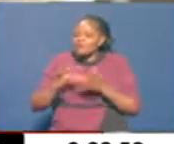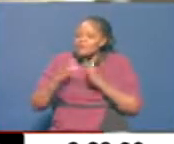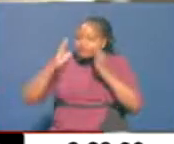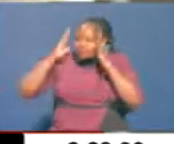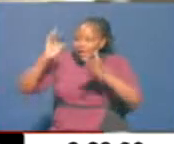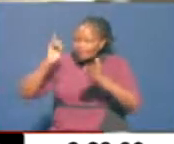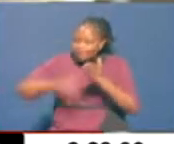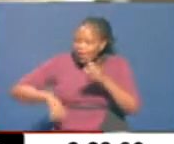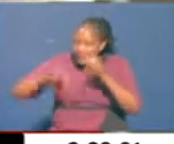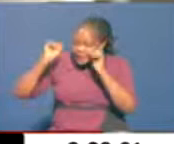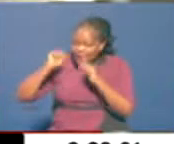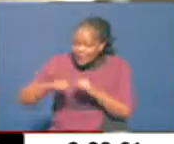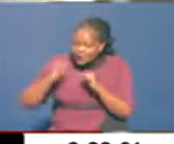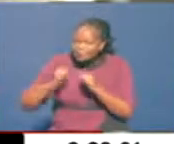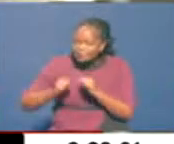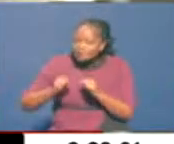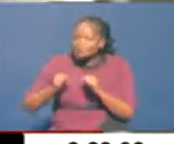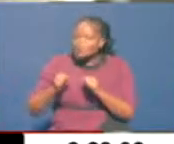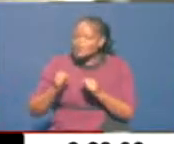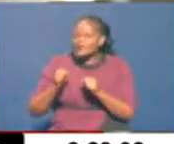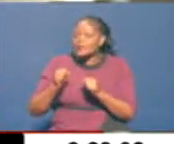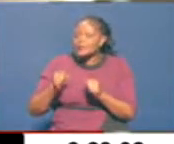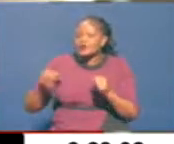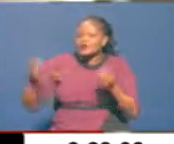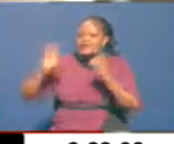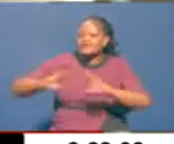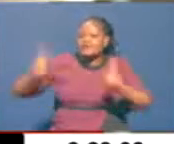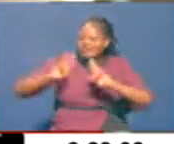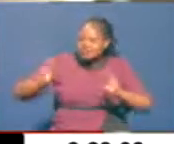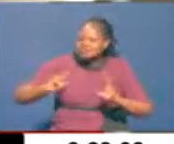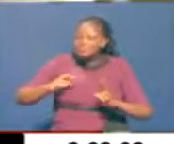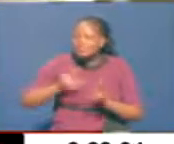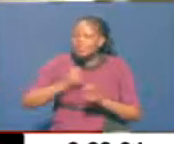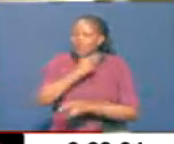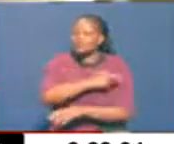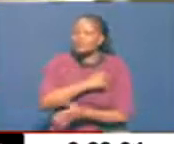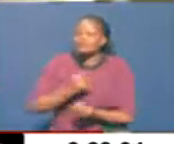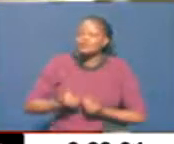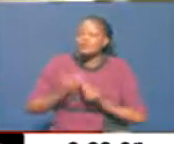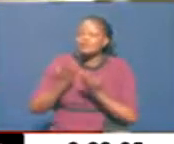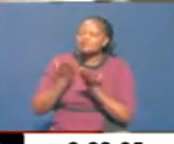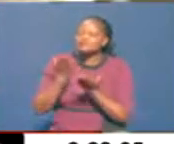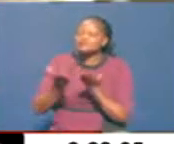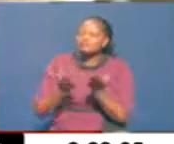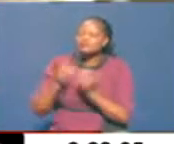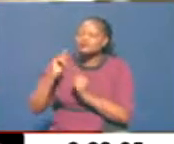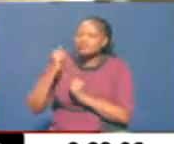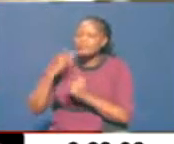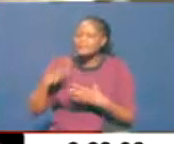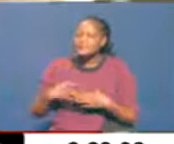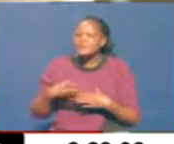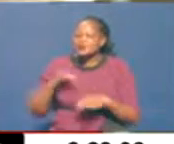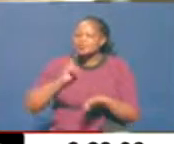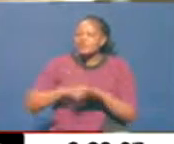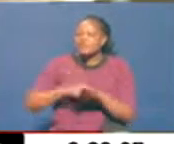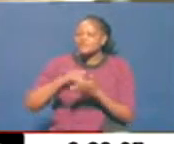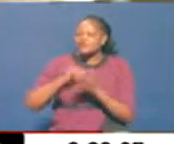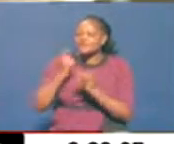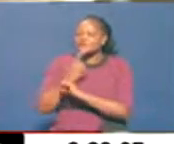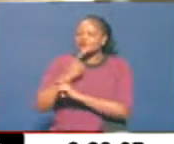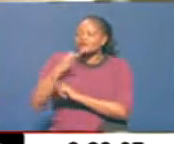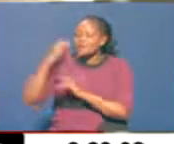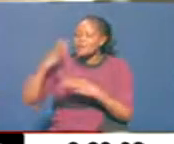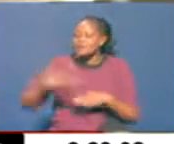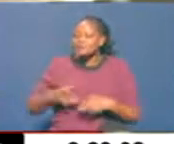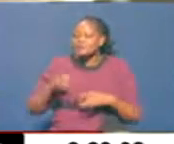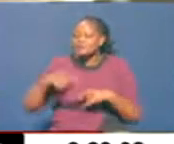we ready our health facilities to deliver services to Kenya? And it's interesting, having engaged with different Kenyans, the main thing that they